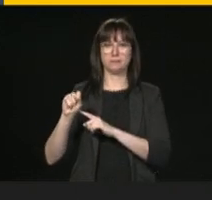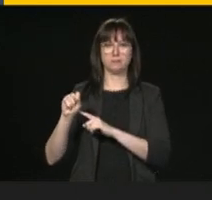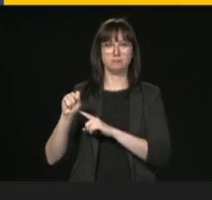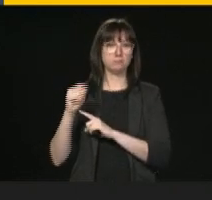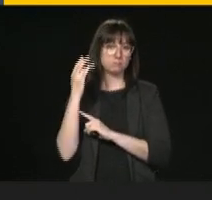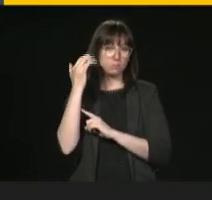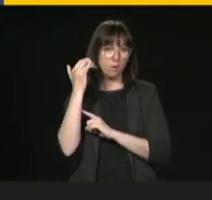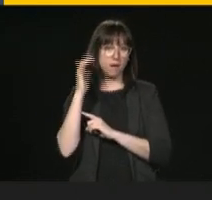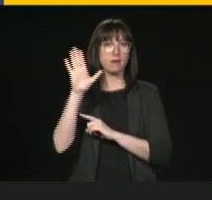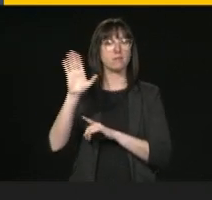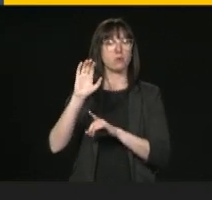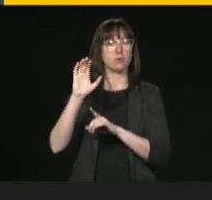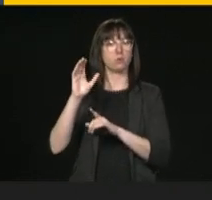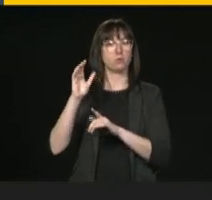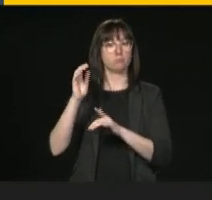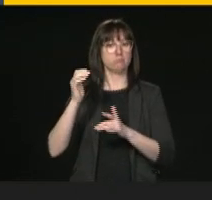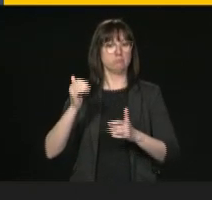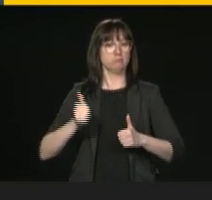vis-a-vis their loans,